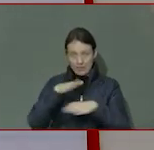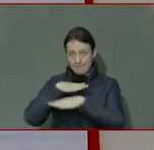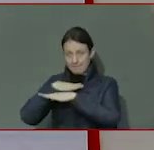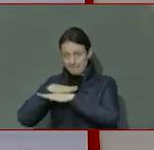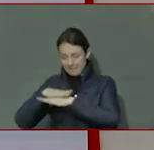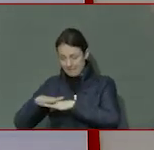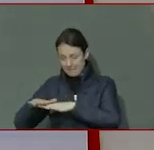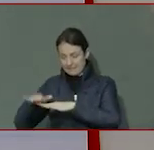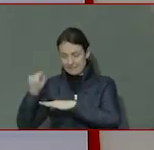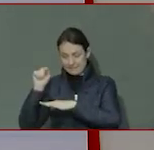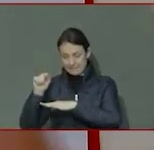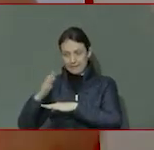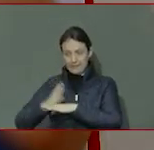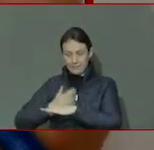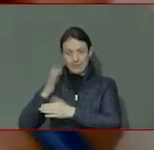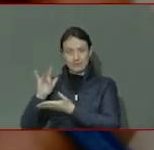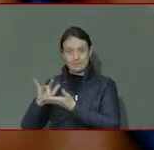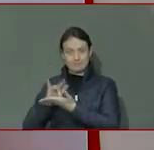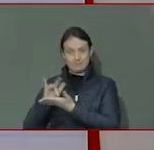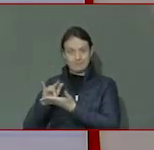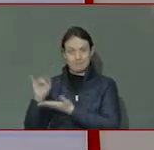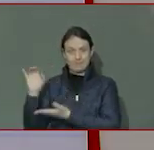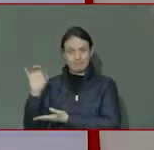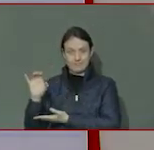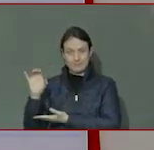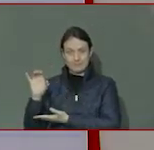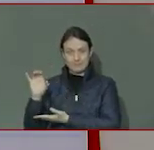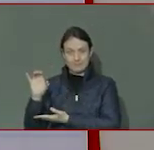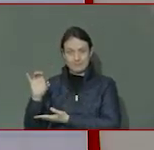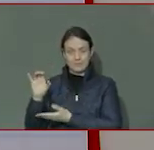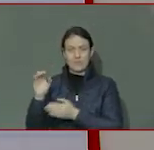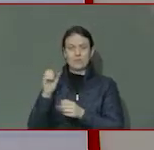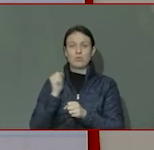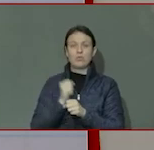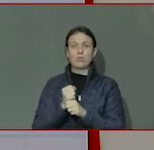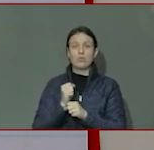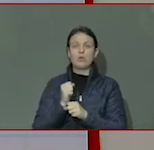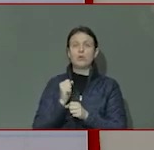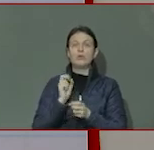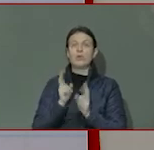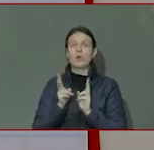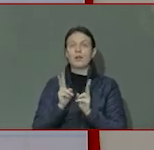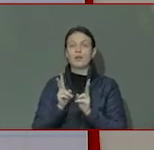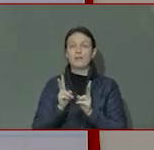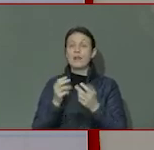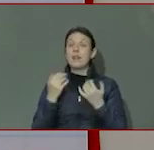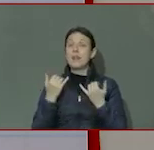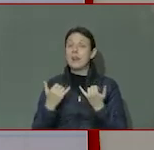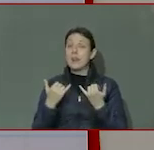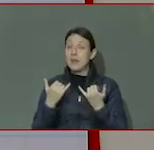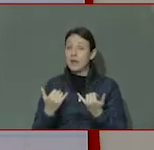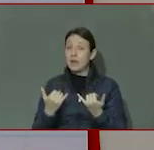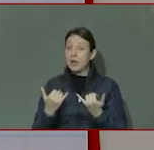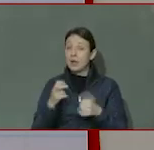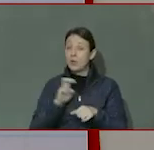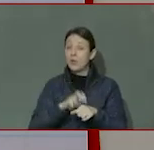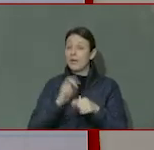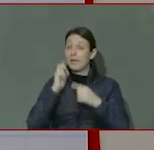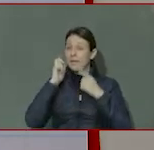the base. But now, grade 12s, there's a few things that we need to